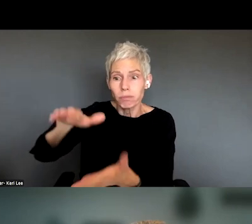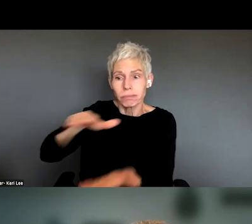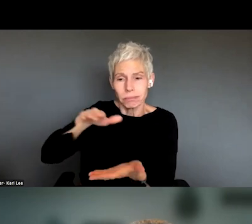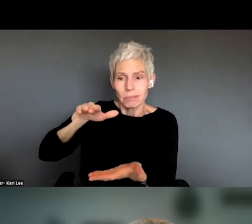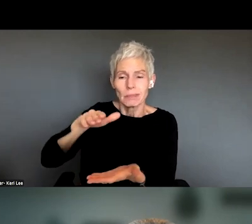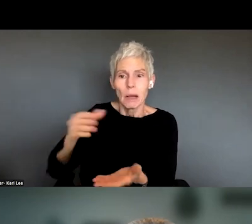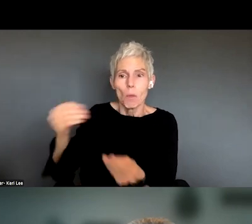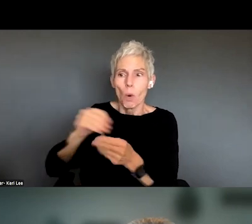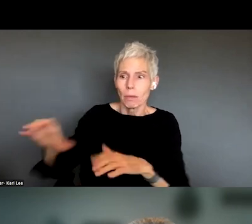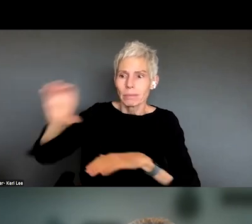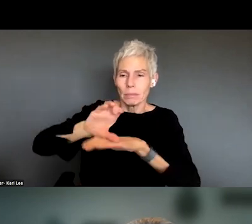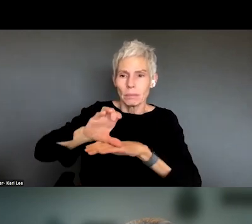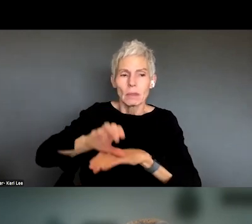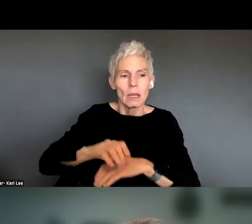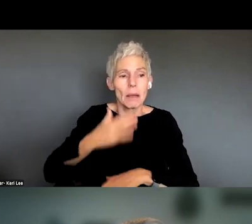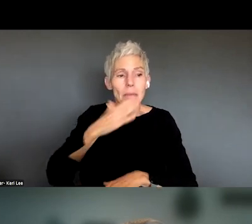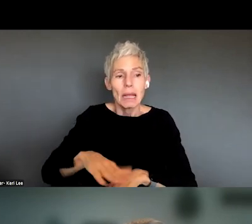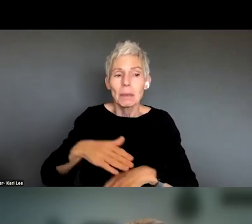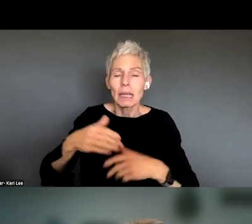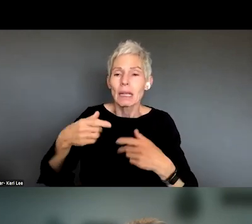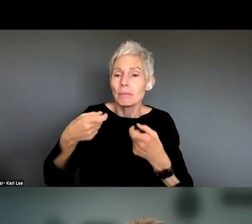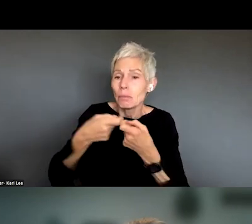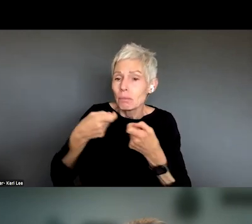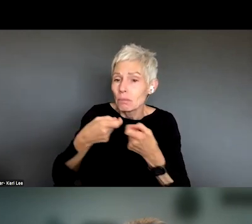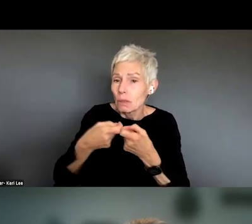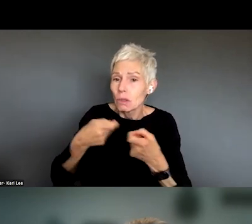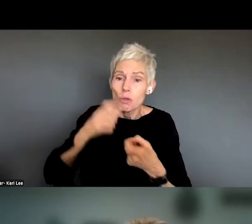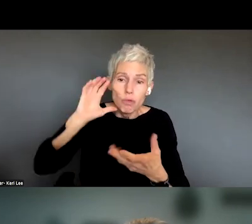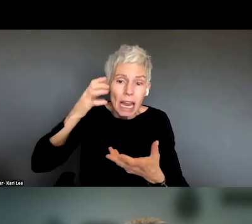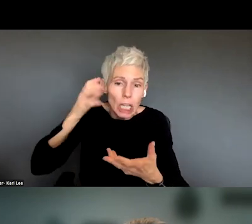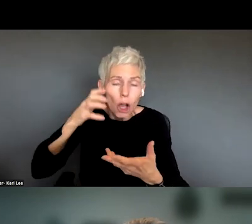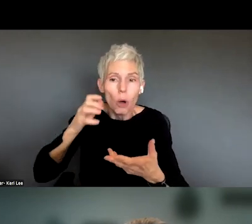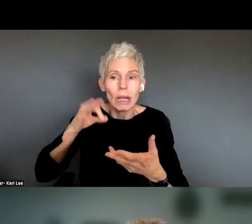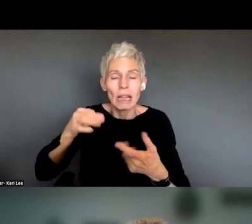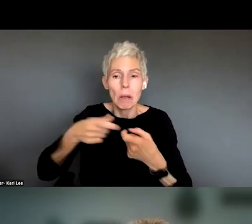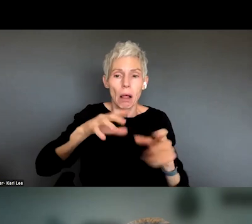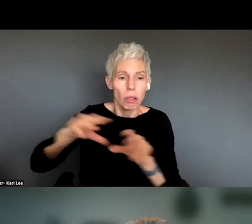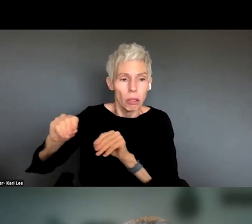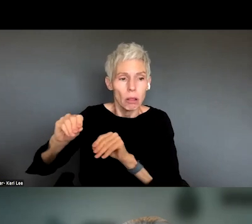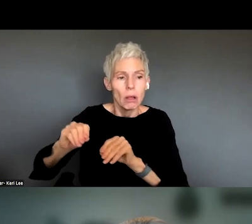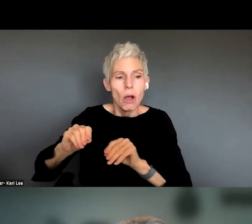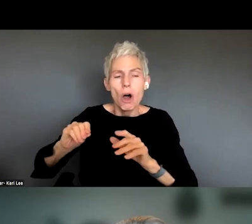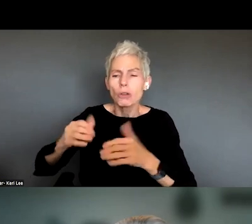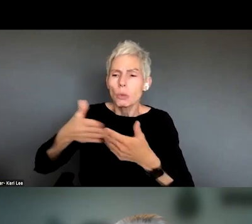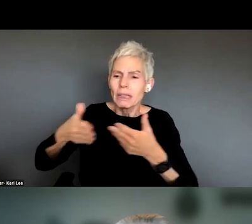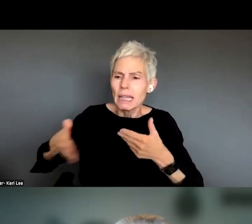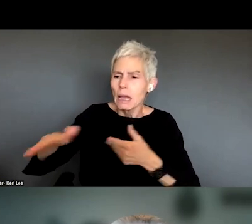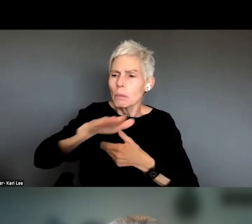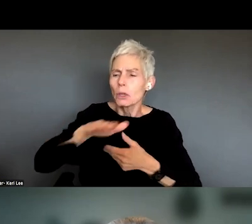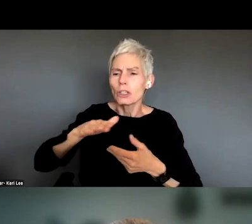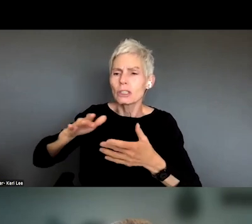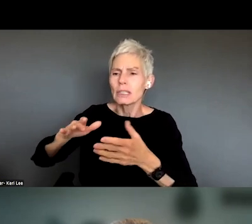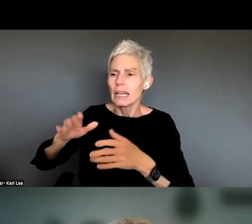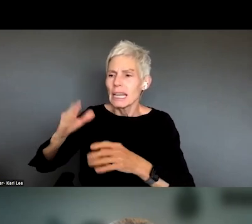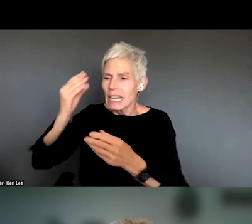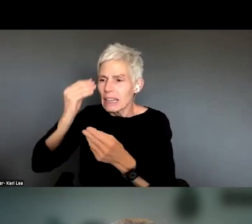portable radio in case your electric goes out. It's also a good idea to build a network of neighbors to share resources and information. So those people who